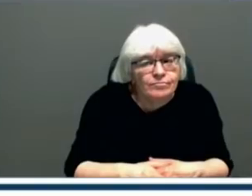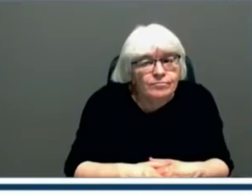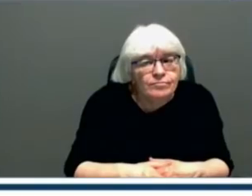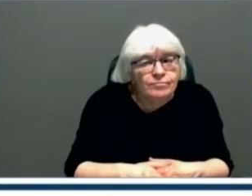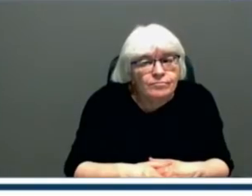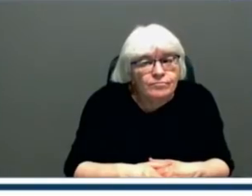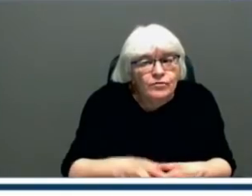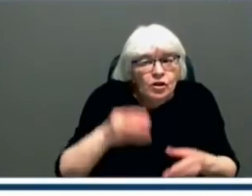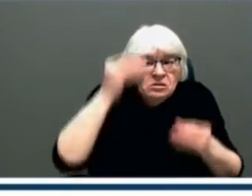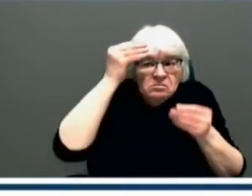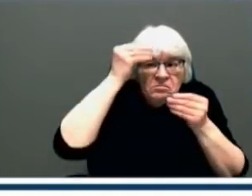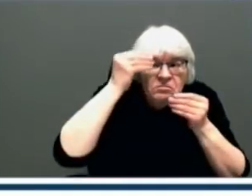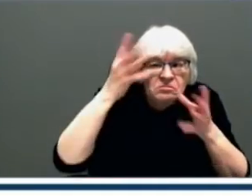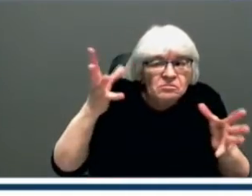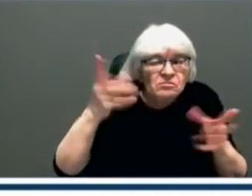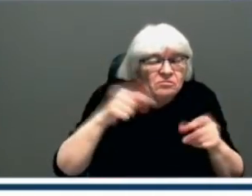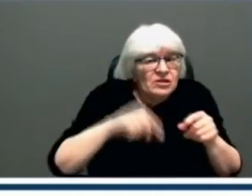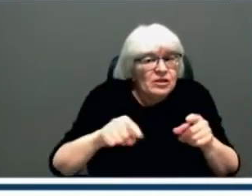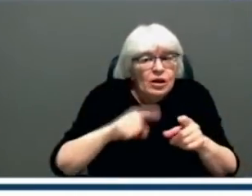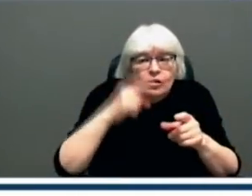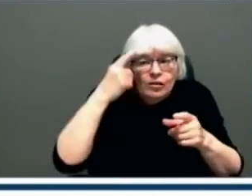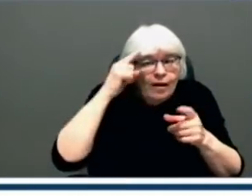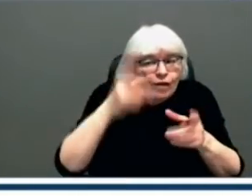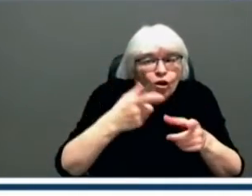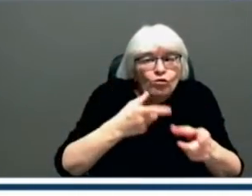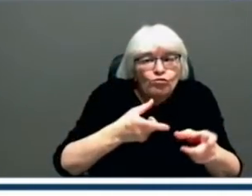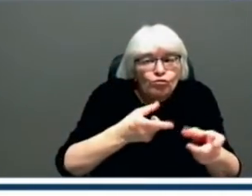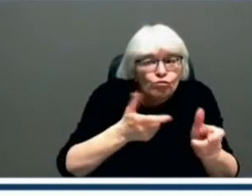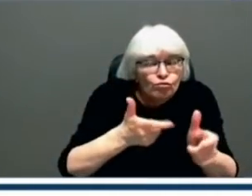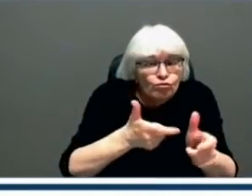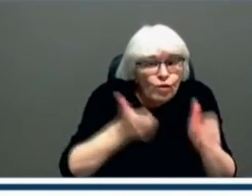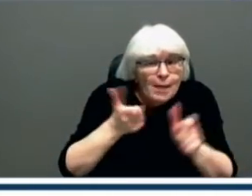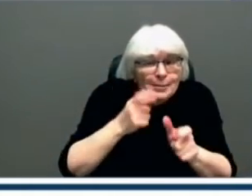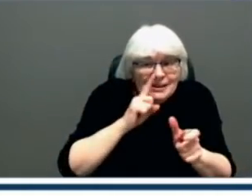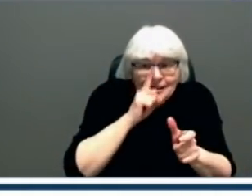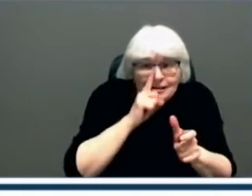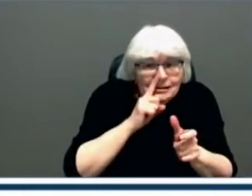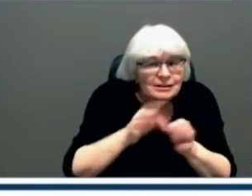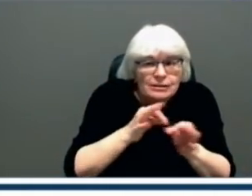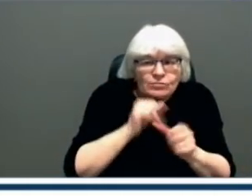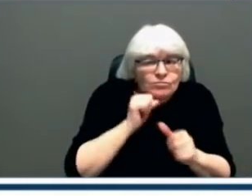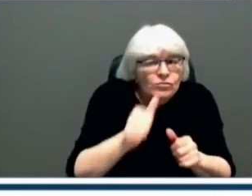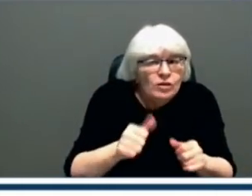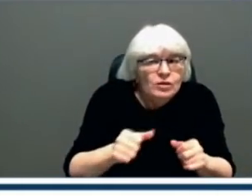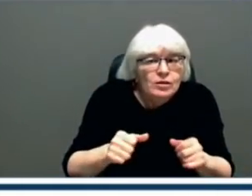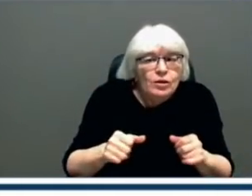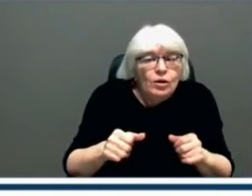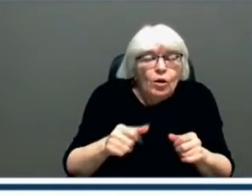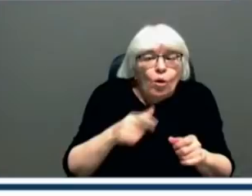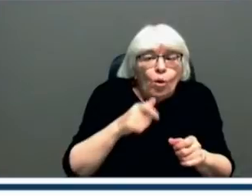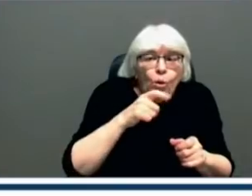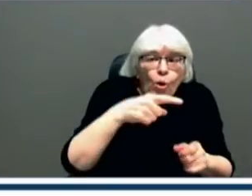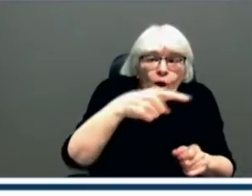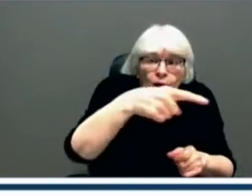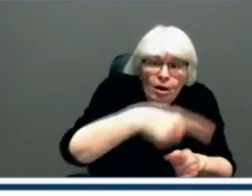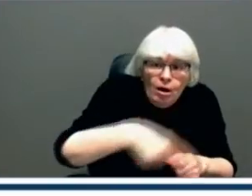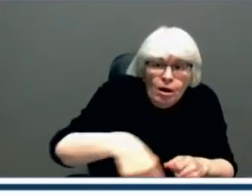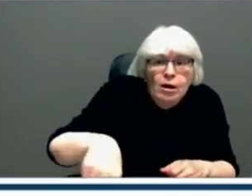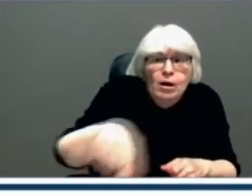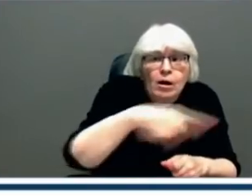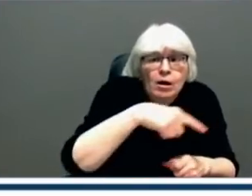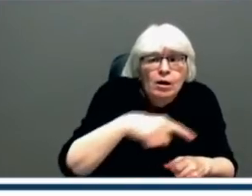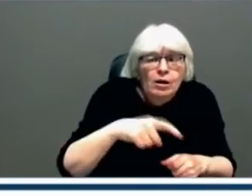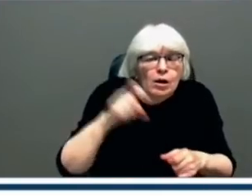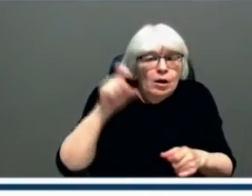but the purpose of that is to link people through to those therapeutic